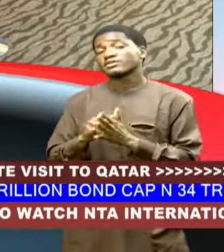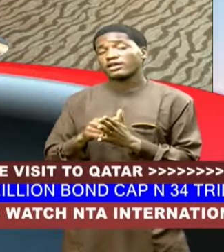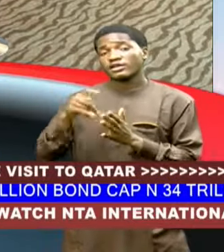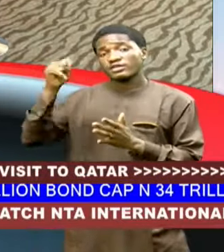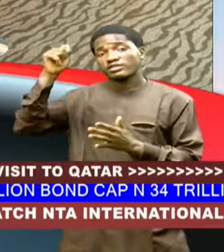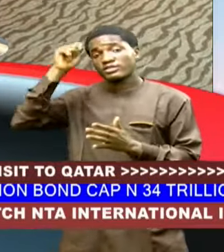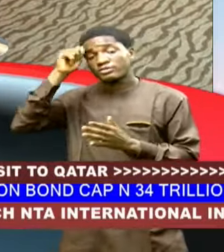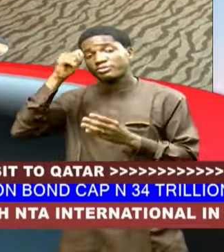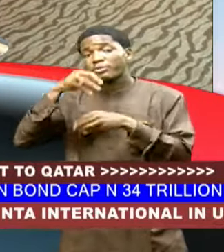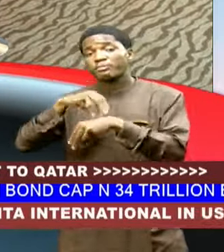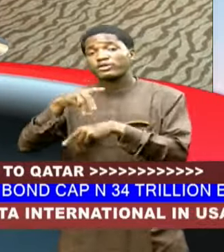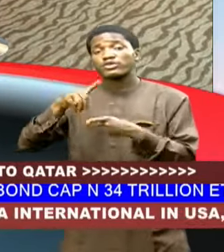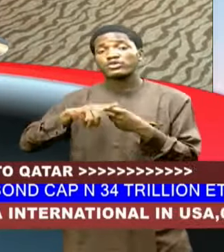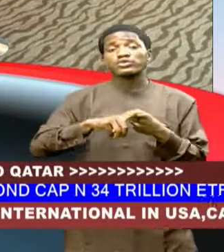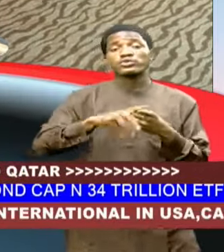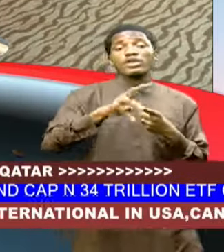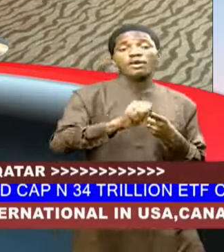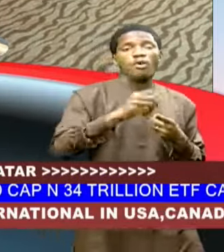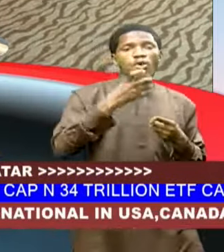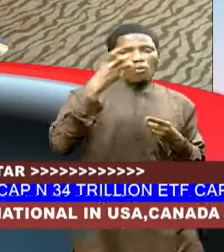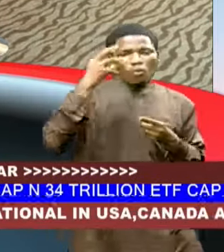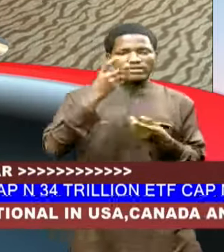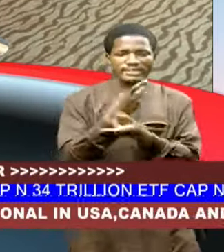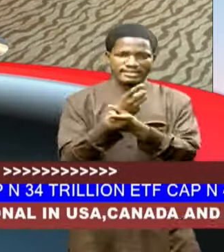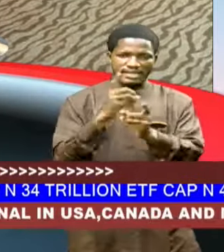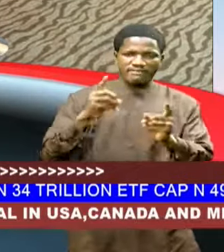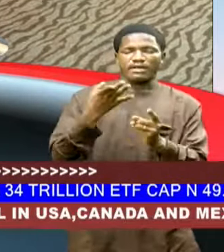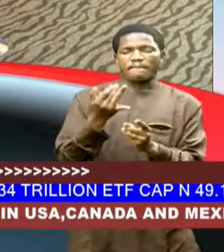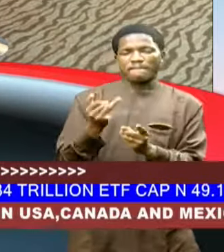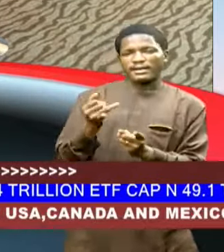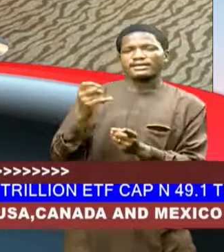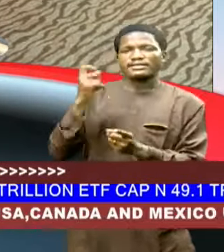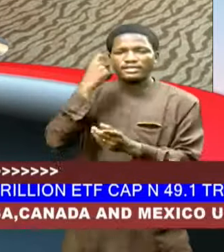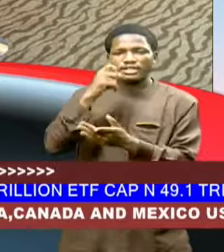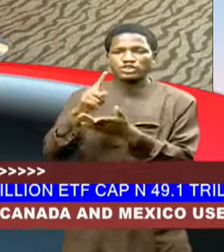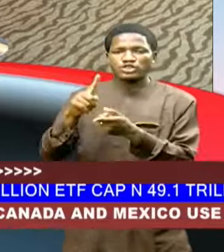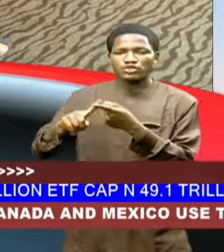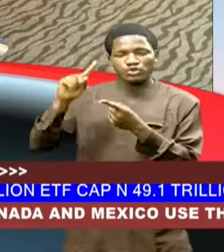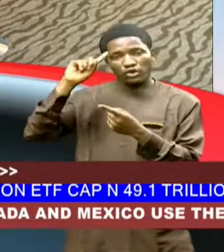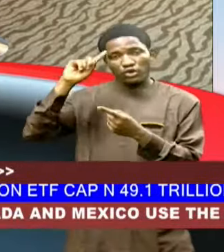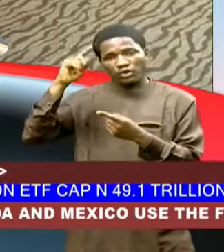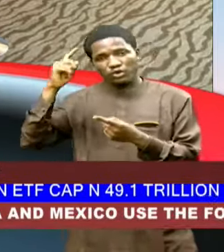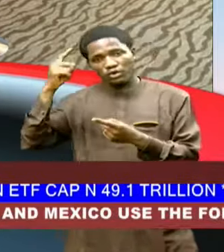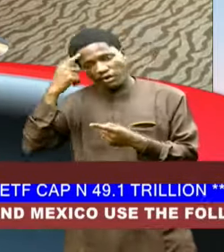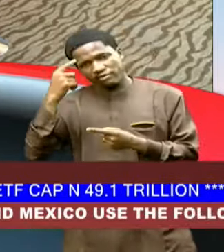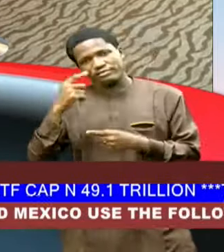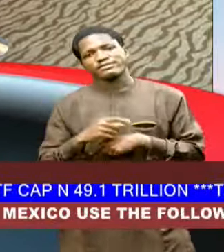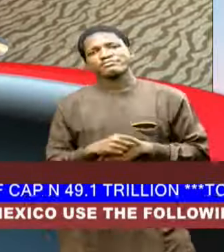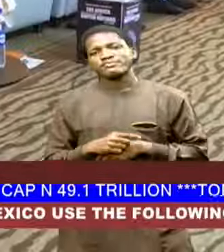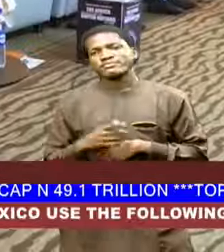the dialogue was delivered by the Secretary to the Government of the Federation, Senator George Akume.